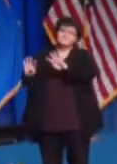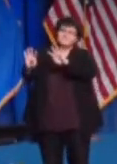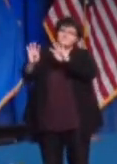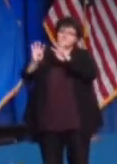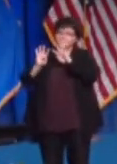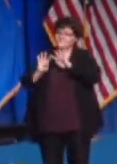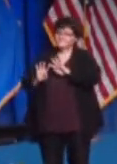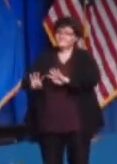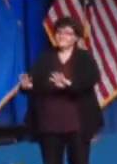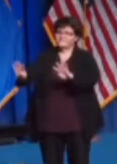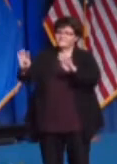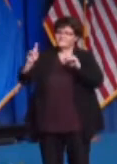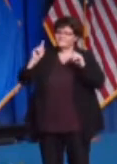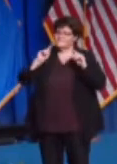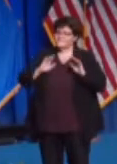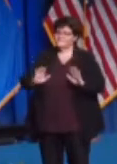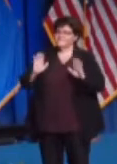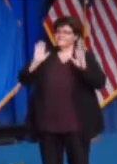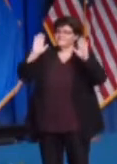were so